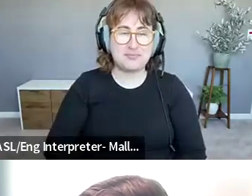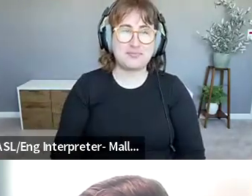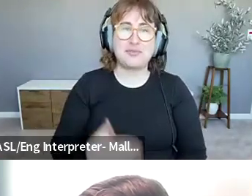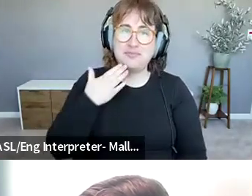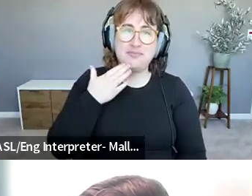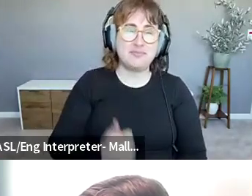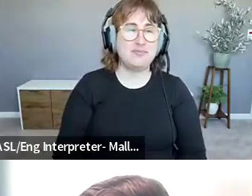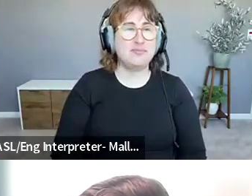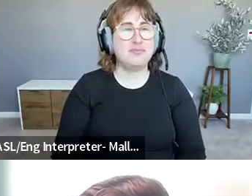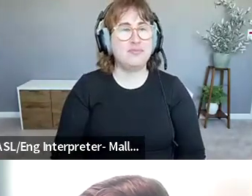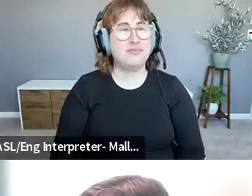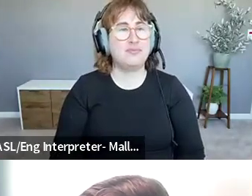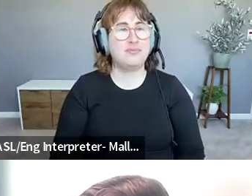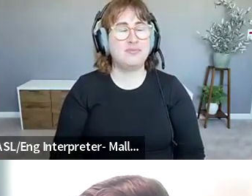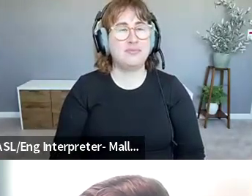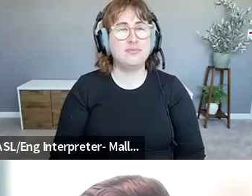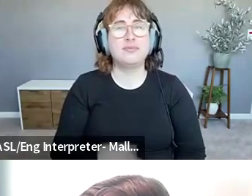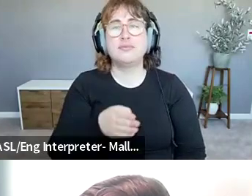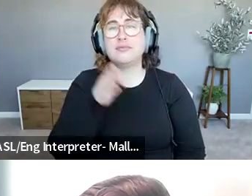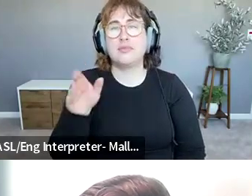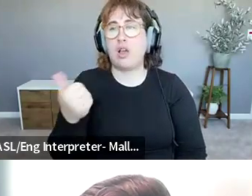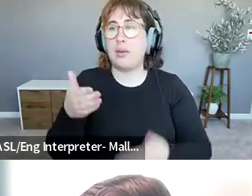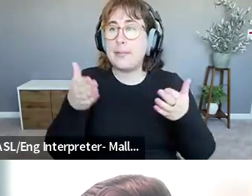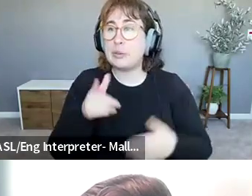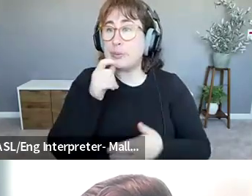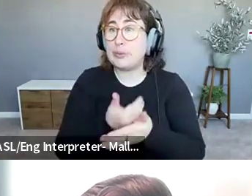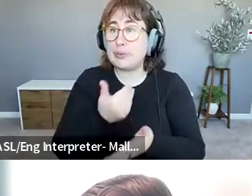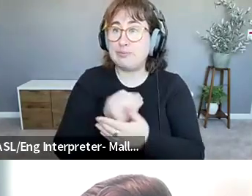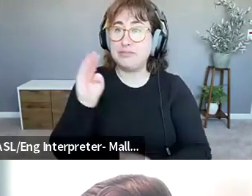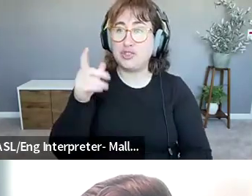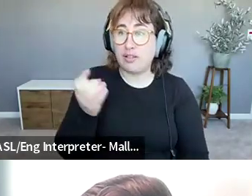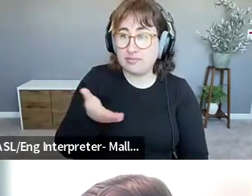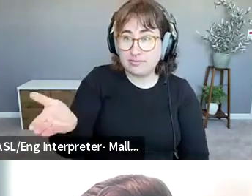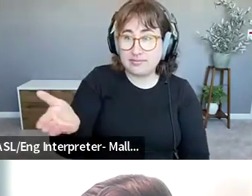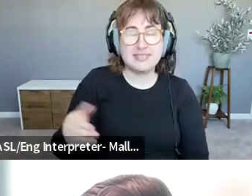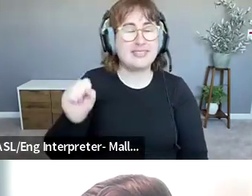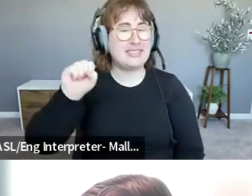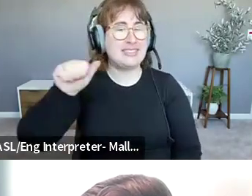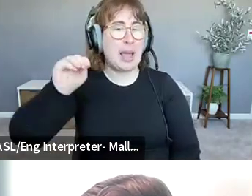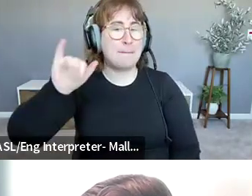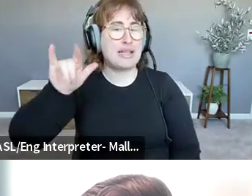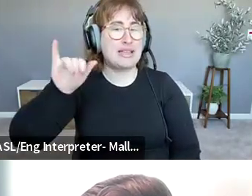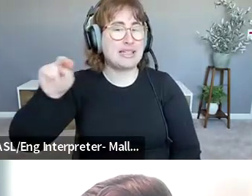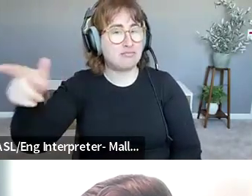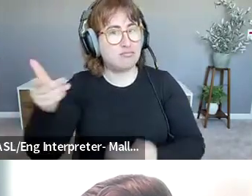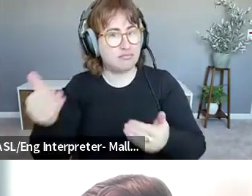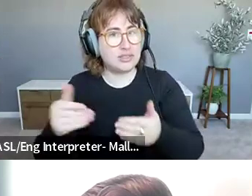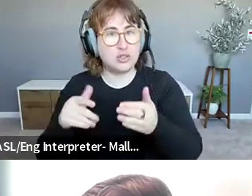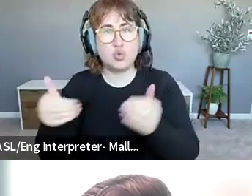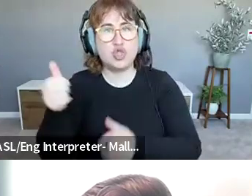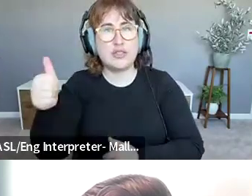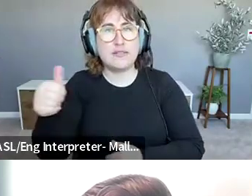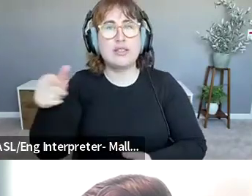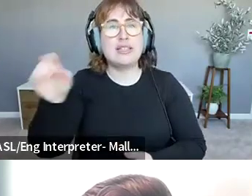Thank you. We also have another person, Michelle, as well. Sammy. Yeah, Sammy Lynn, I'll let you introduce yourself.